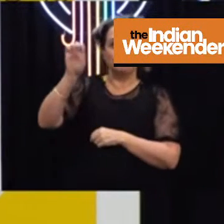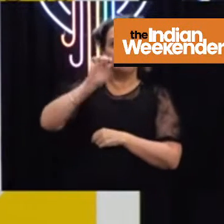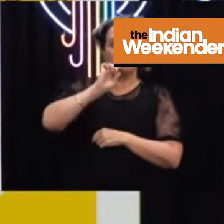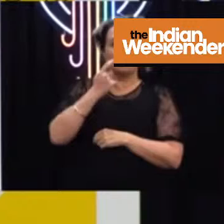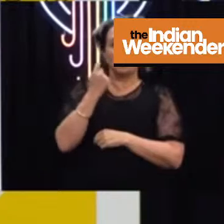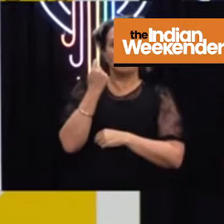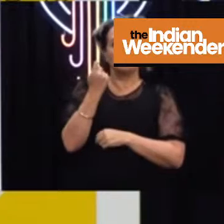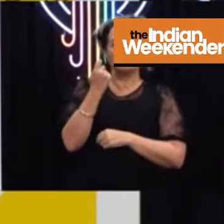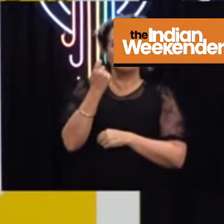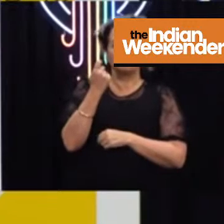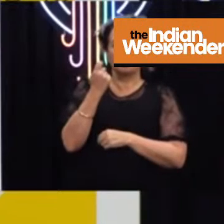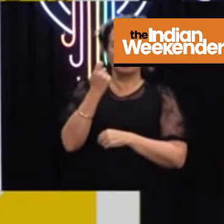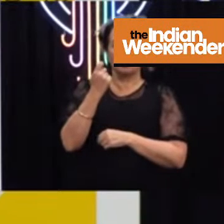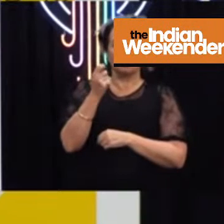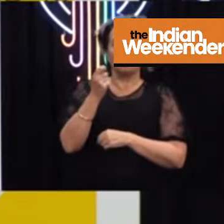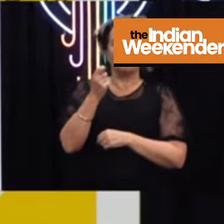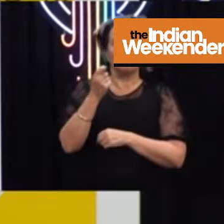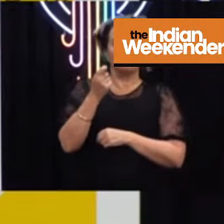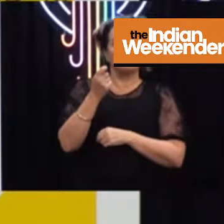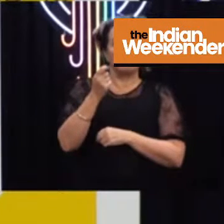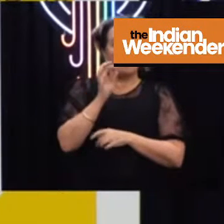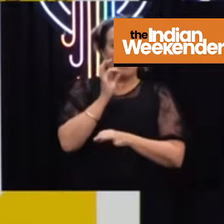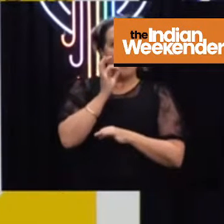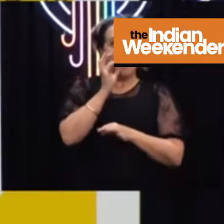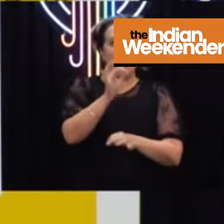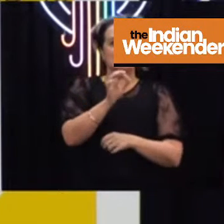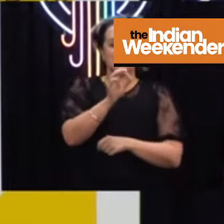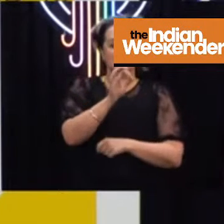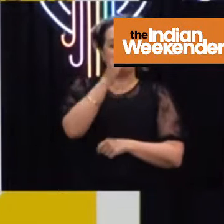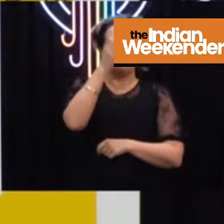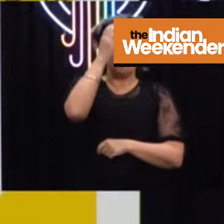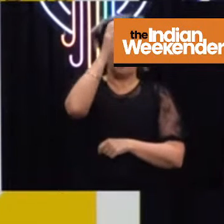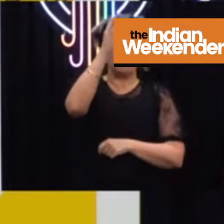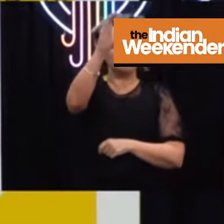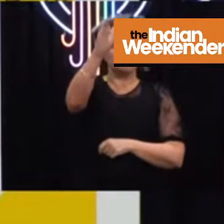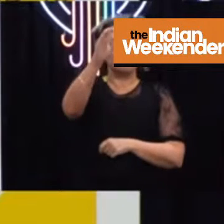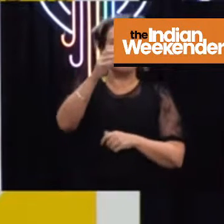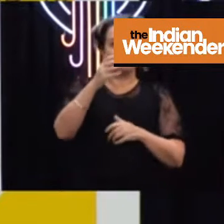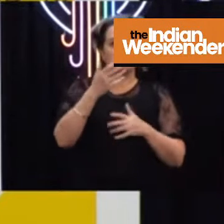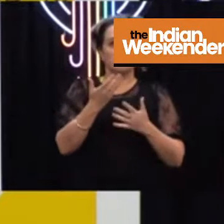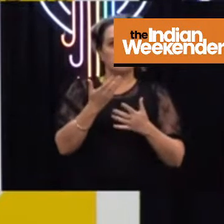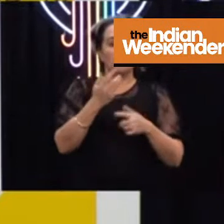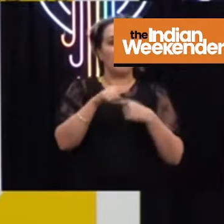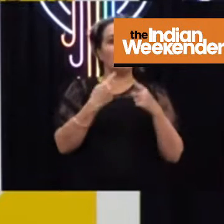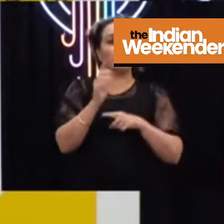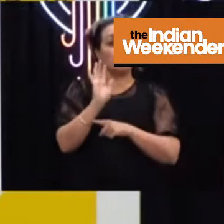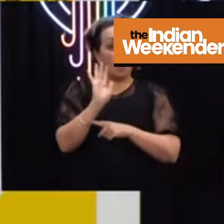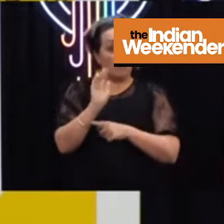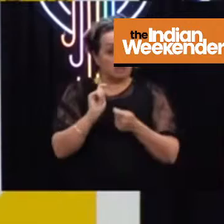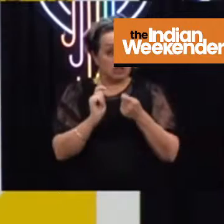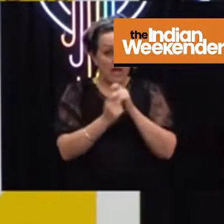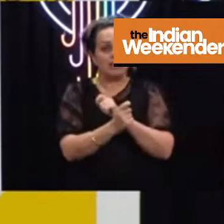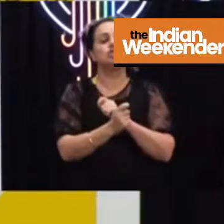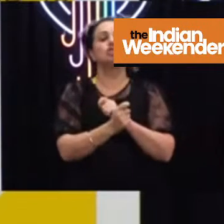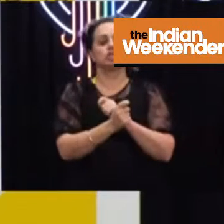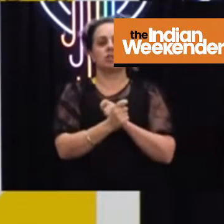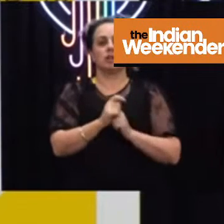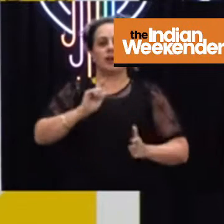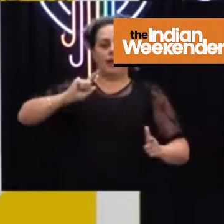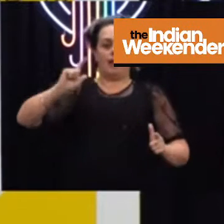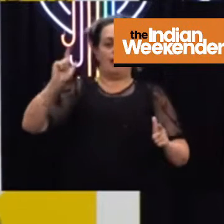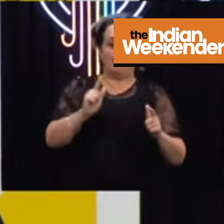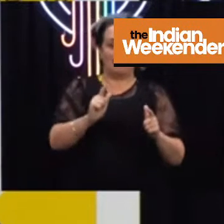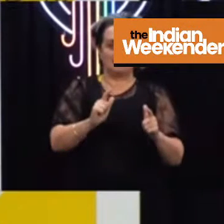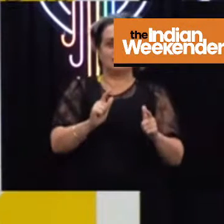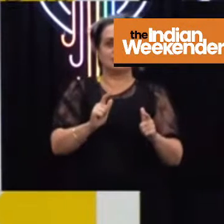for countries to set a 30% reduction in biogenic methane emissions by 2030. New Zealand is named as one of the